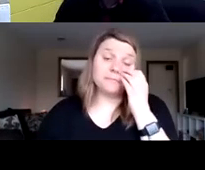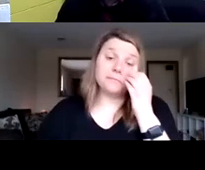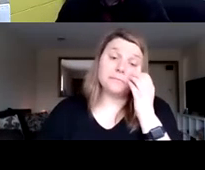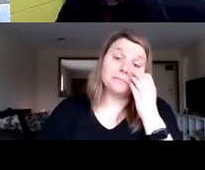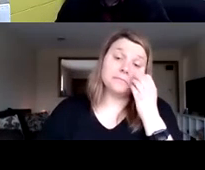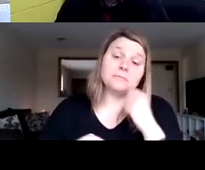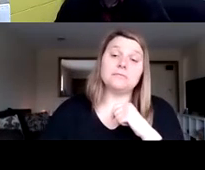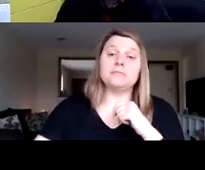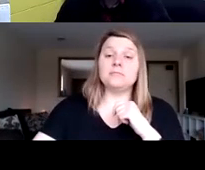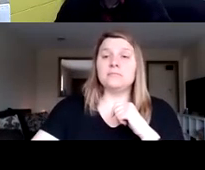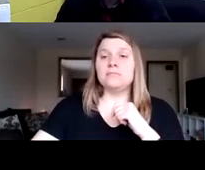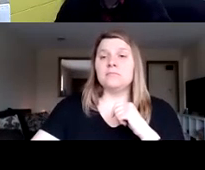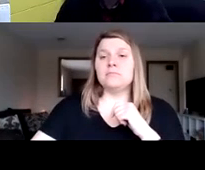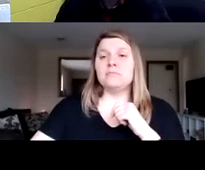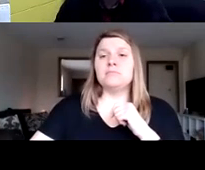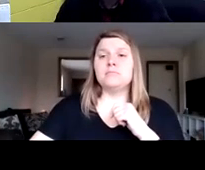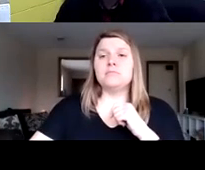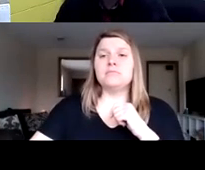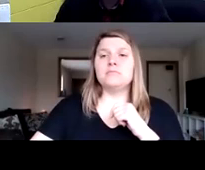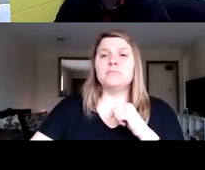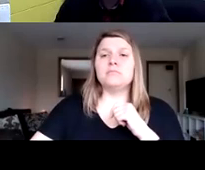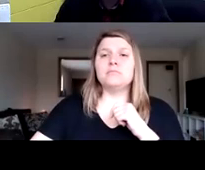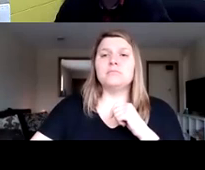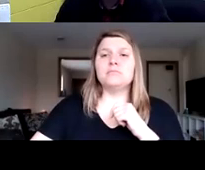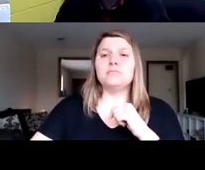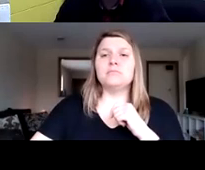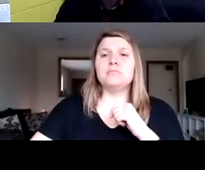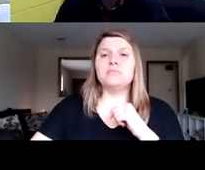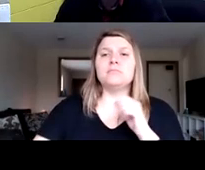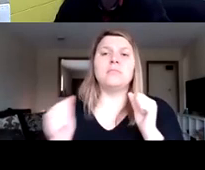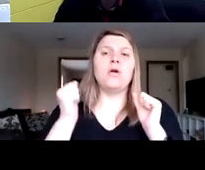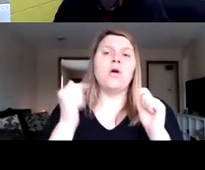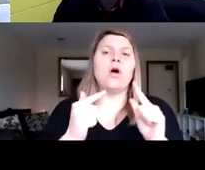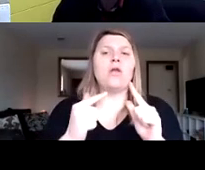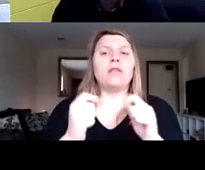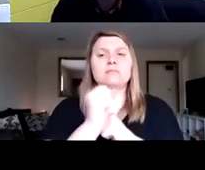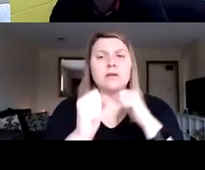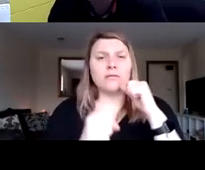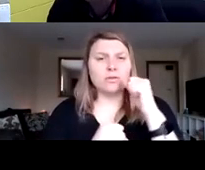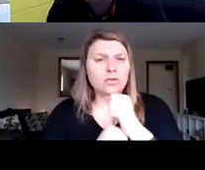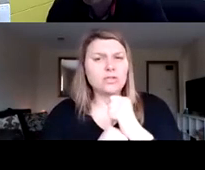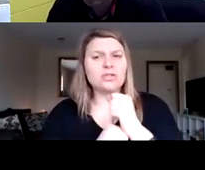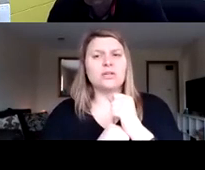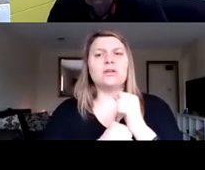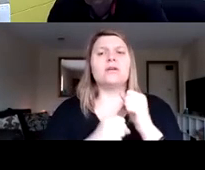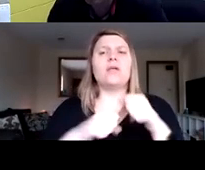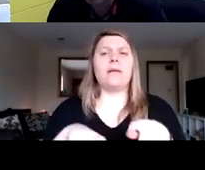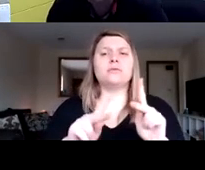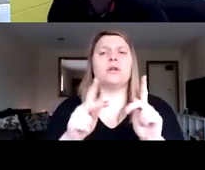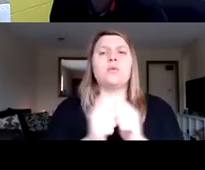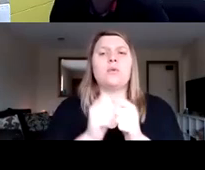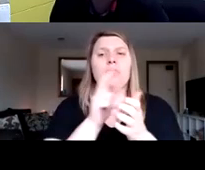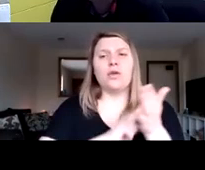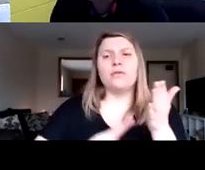And there was all this infrastructure and opportunity within the university, but